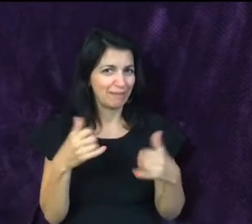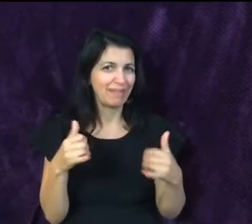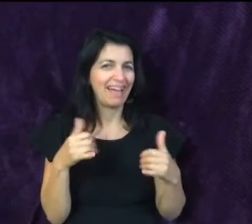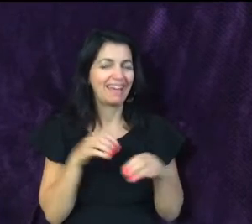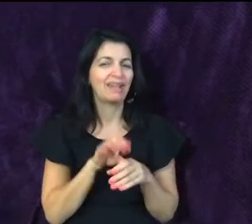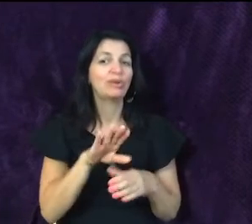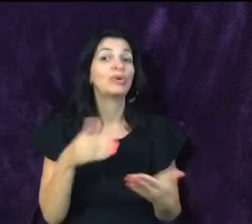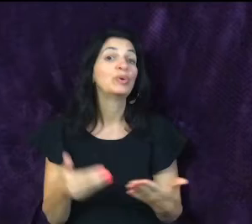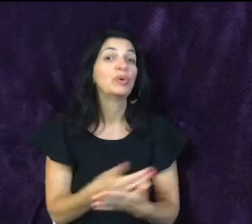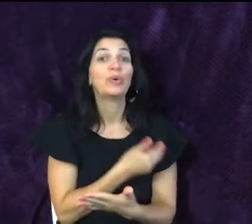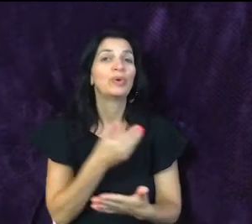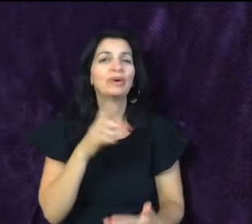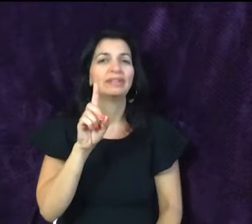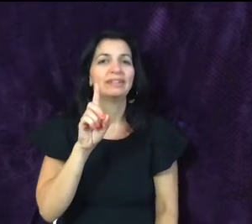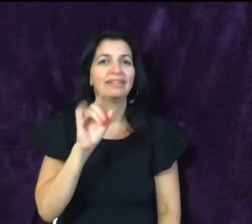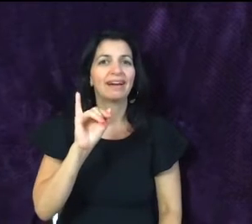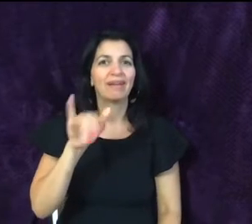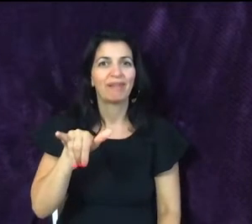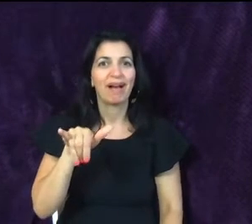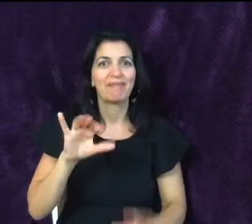one next to the other.